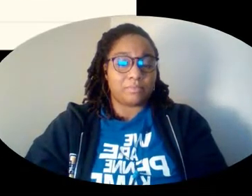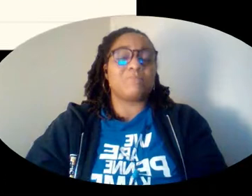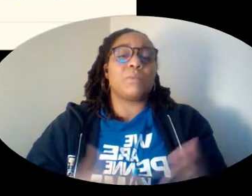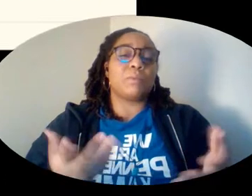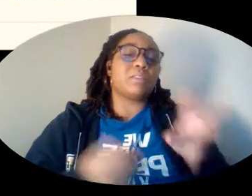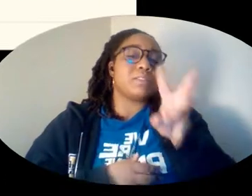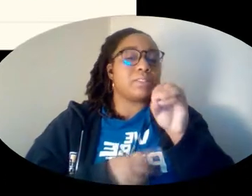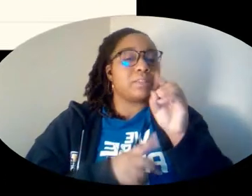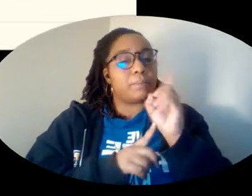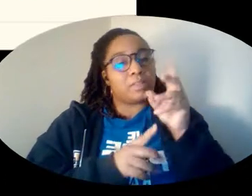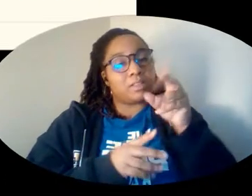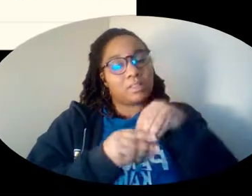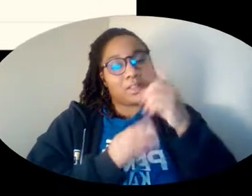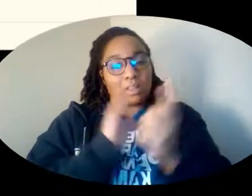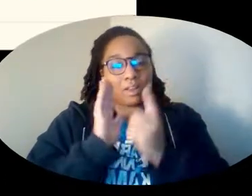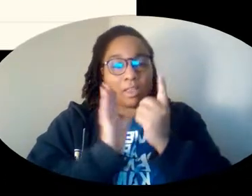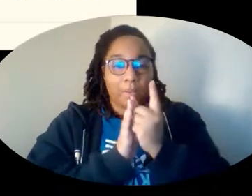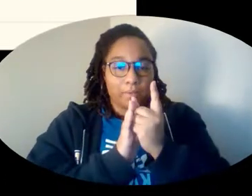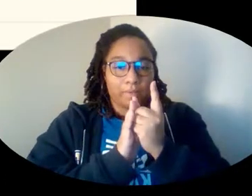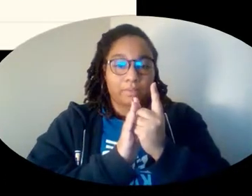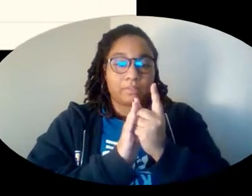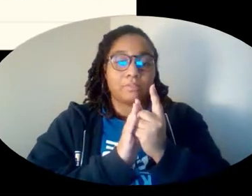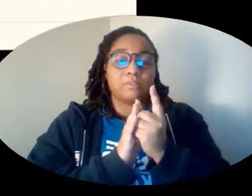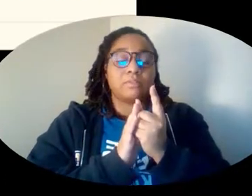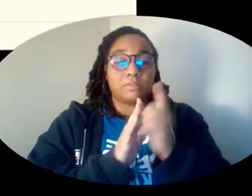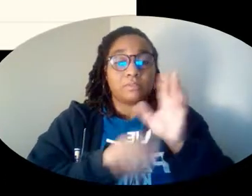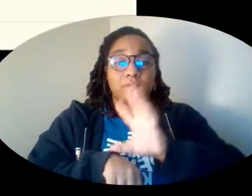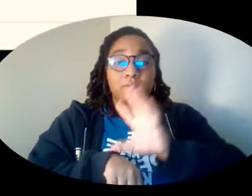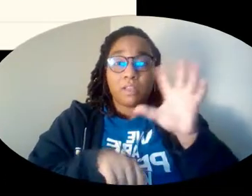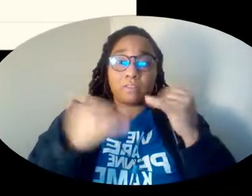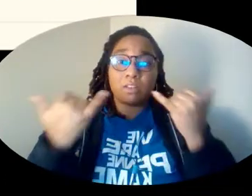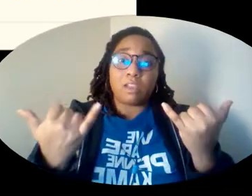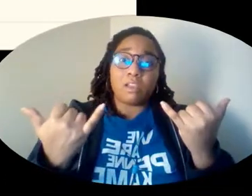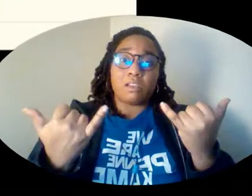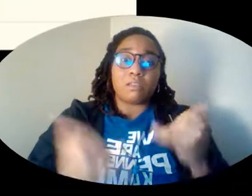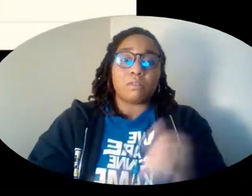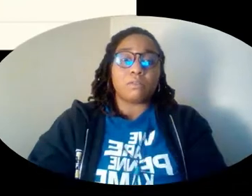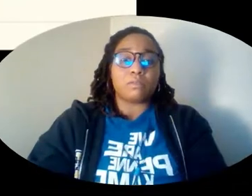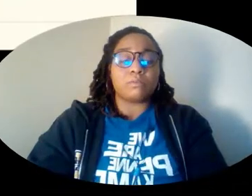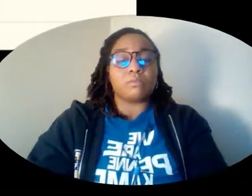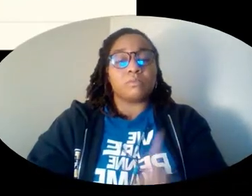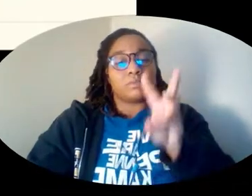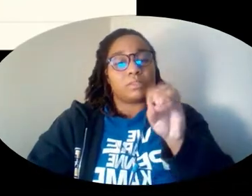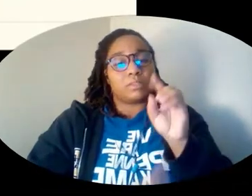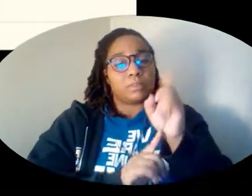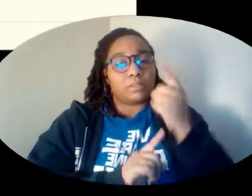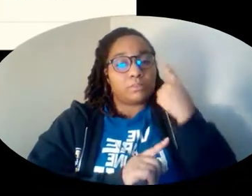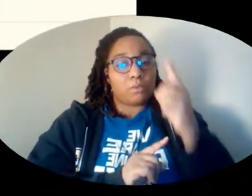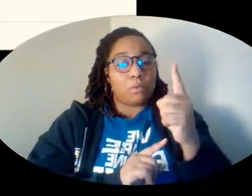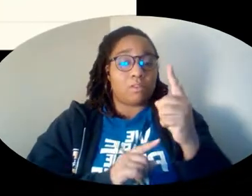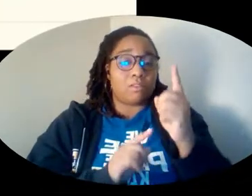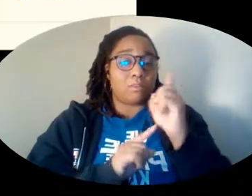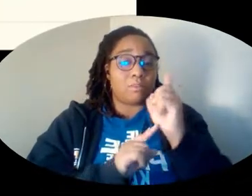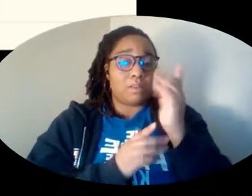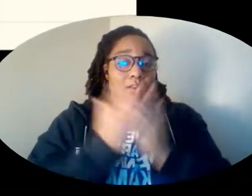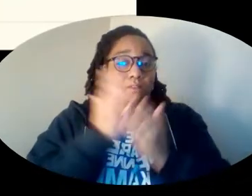Well, there are 60 minutes in an hour. And it's 5 o'clock now. It takes 60 minutes for the